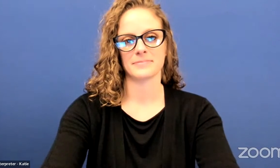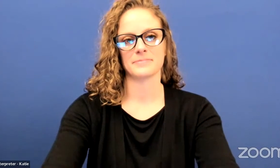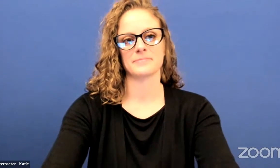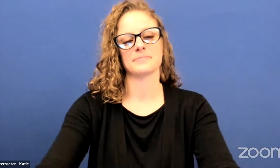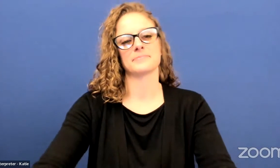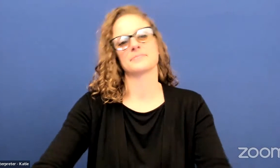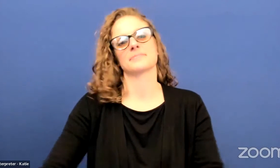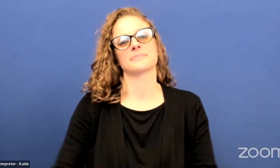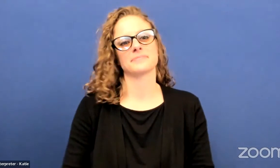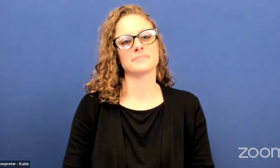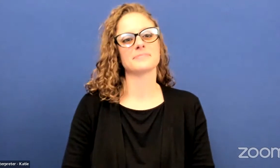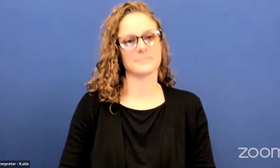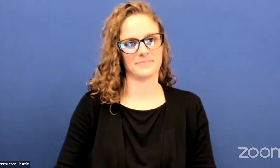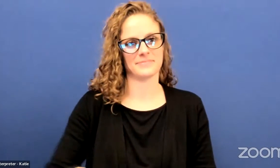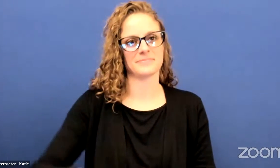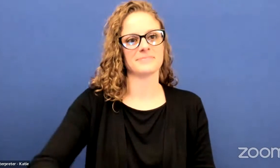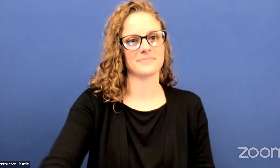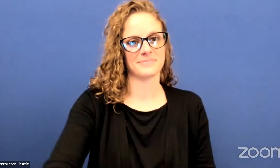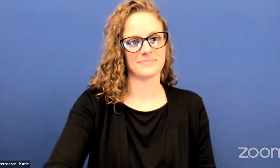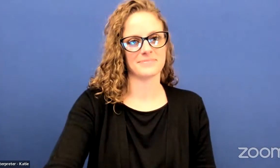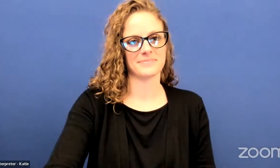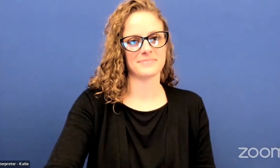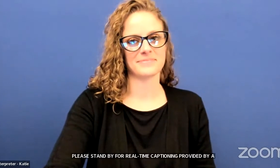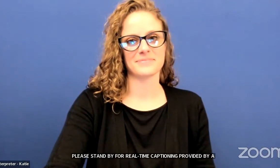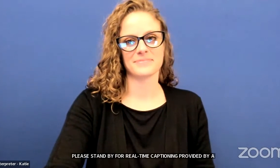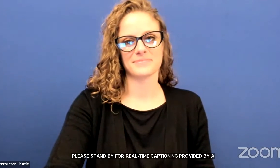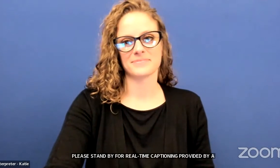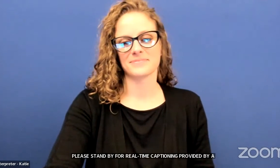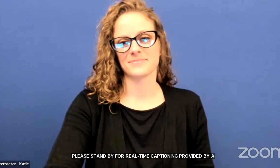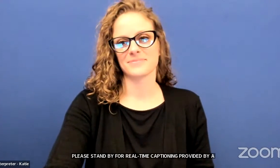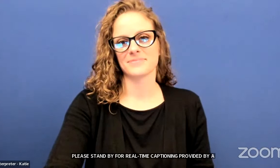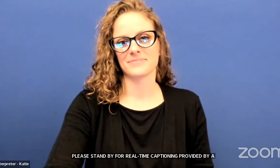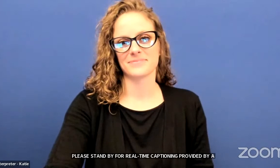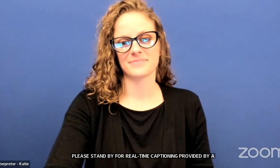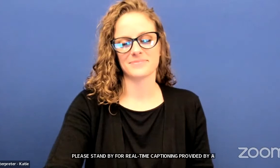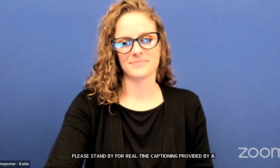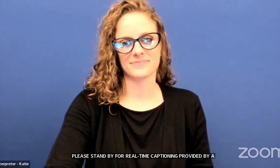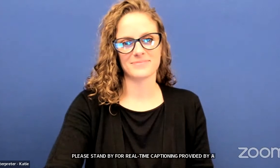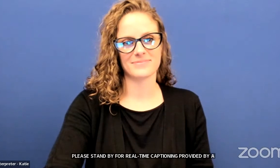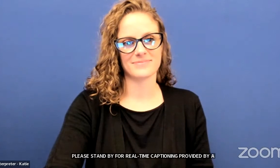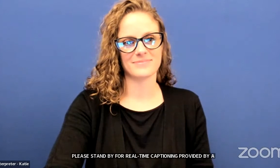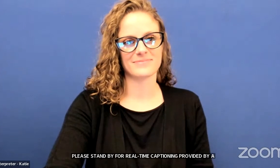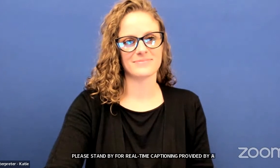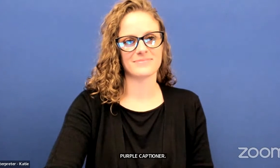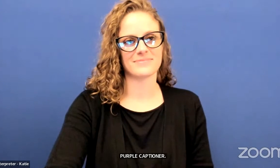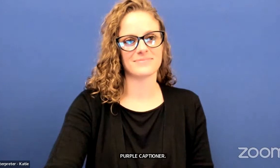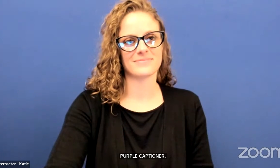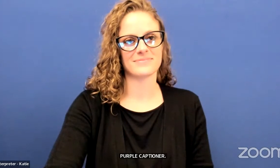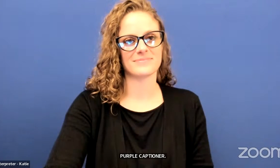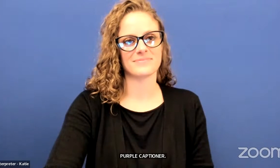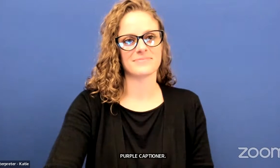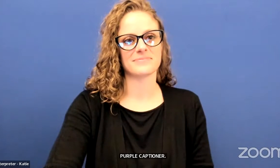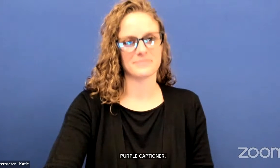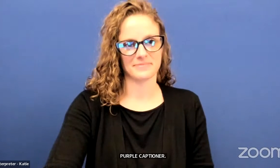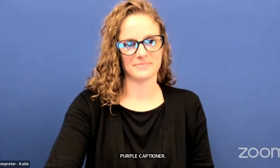Right, I see Katie on YouTube. That's good news. I'm gonna hit record.